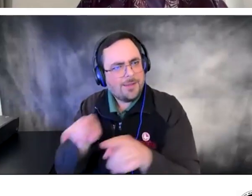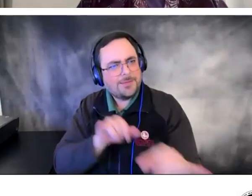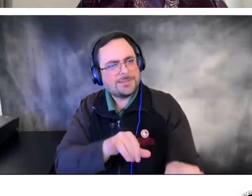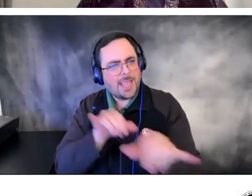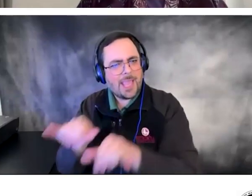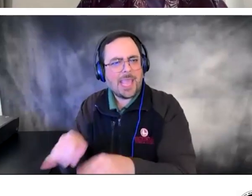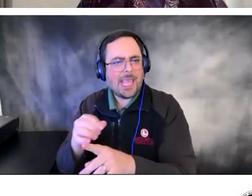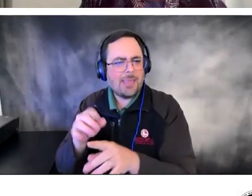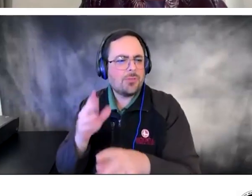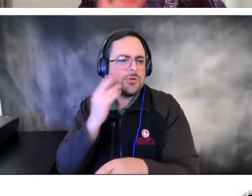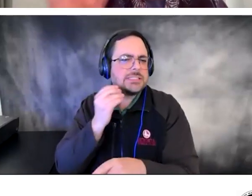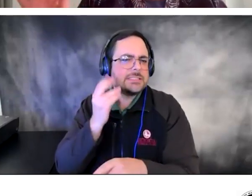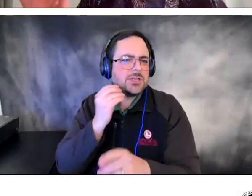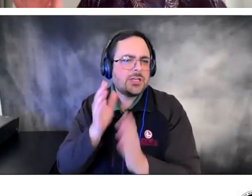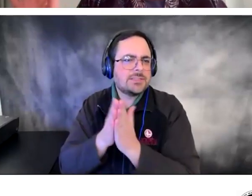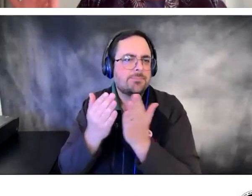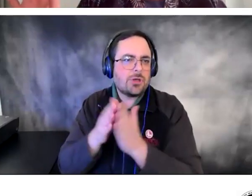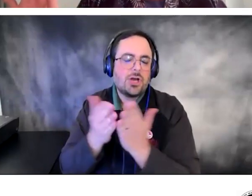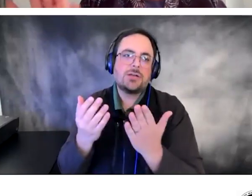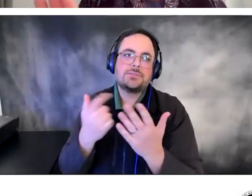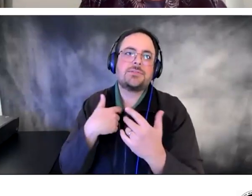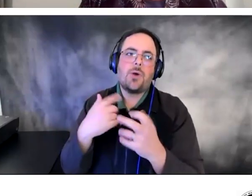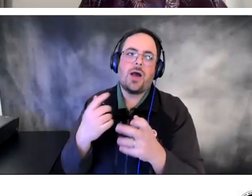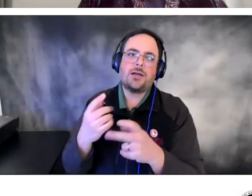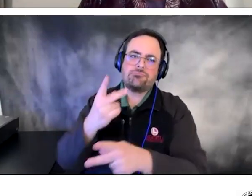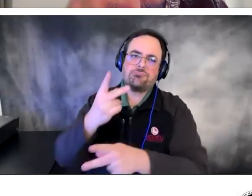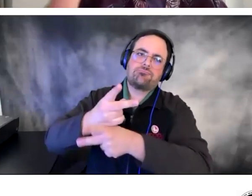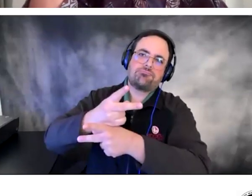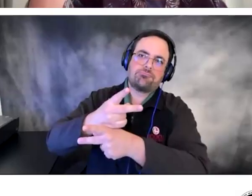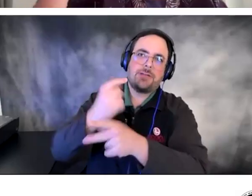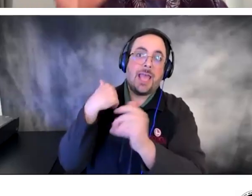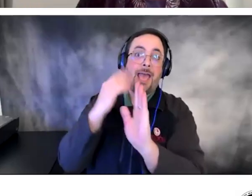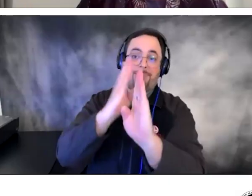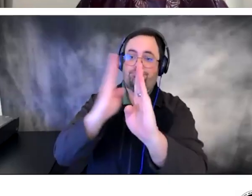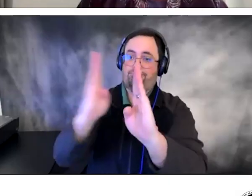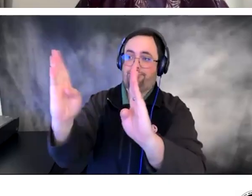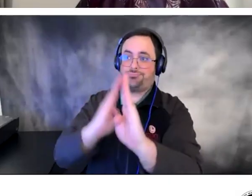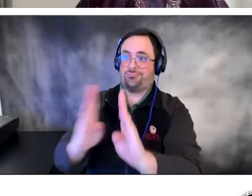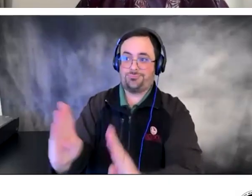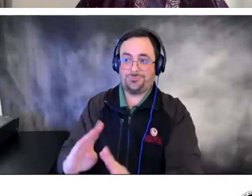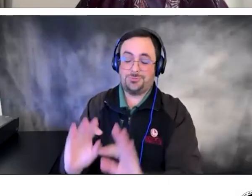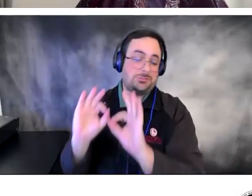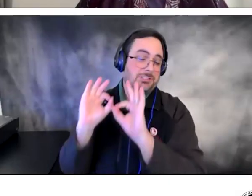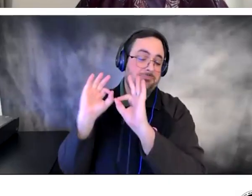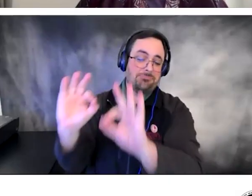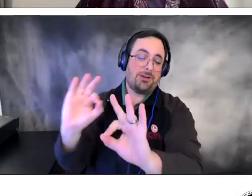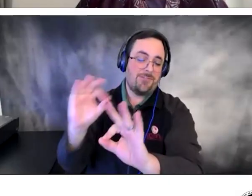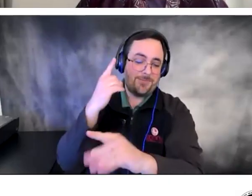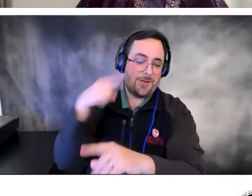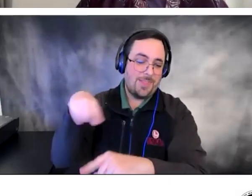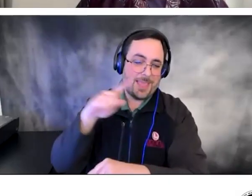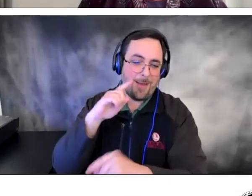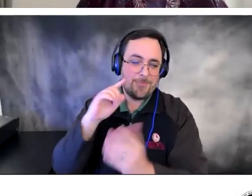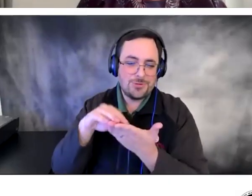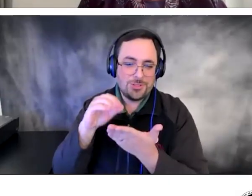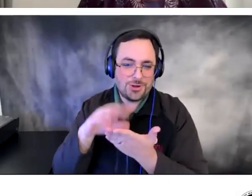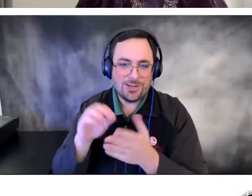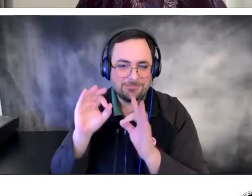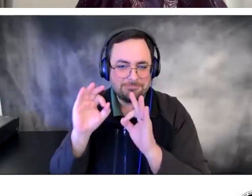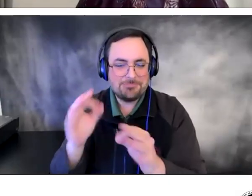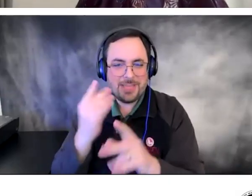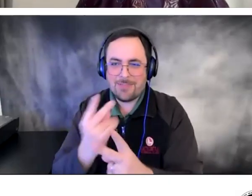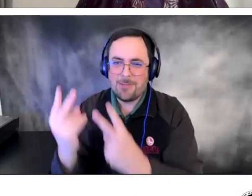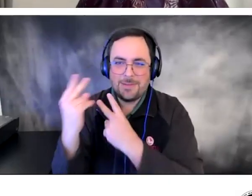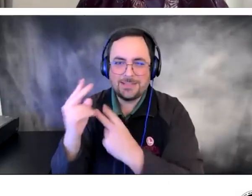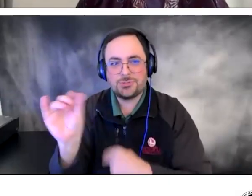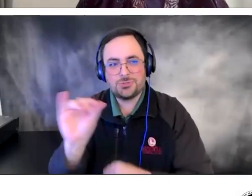me how much their kids love to do that and they don't want them to be put away. So they just have a bookcase filled with these things at home, these experience